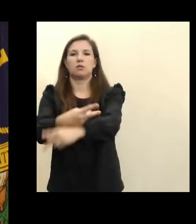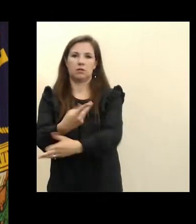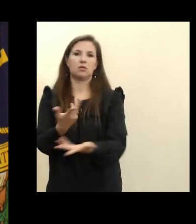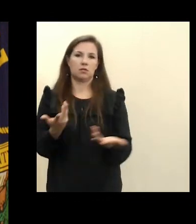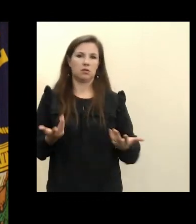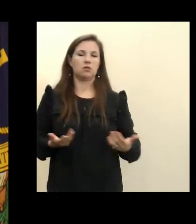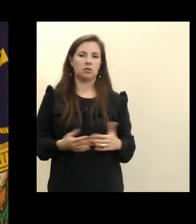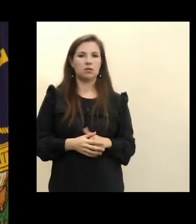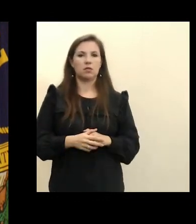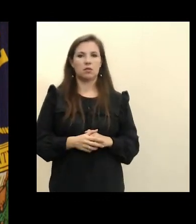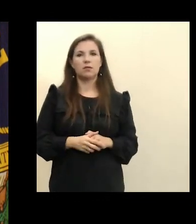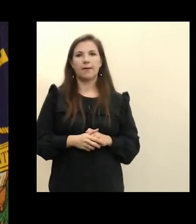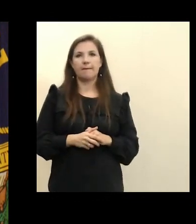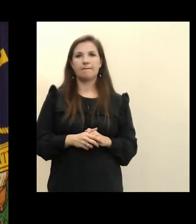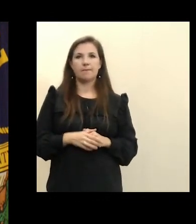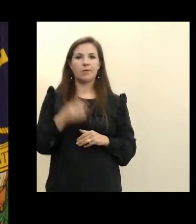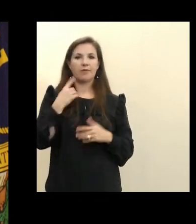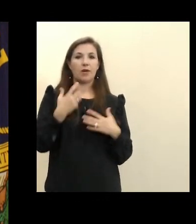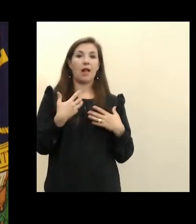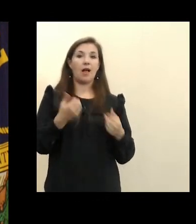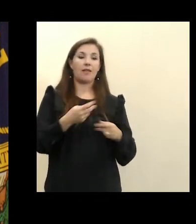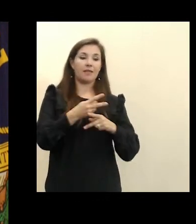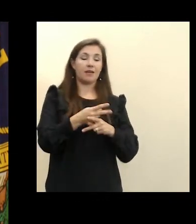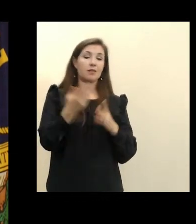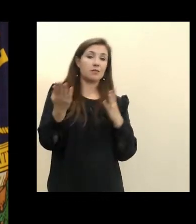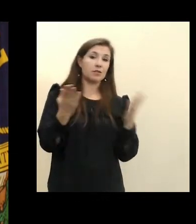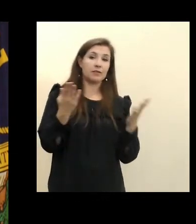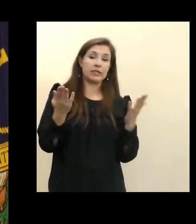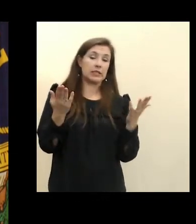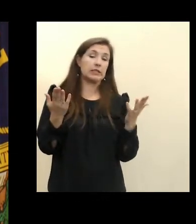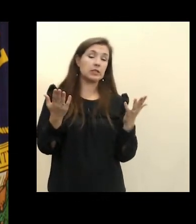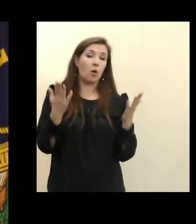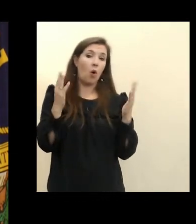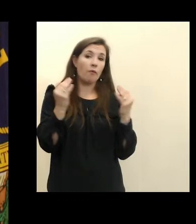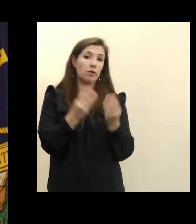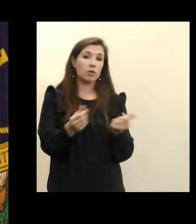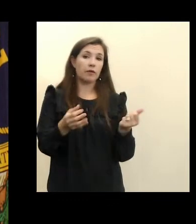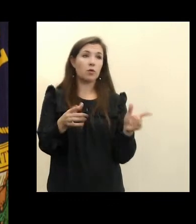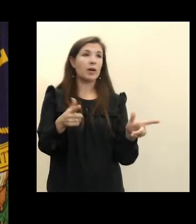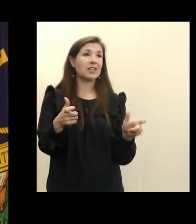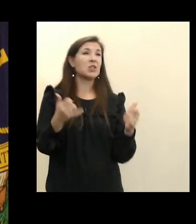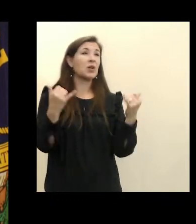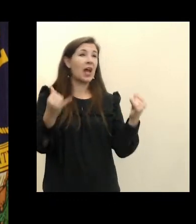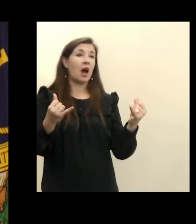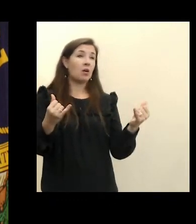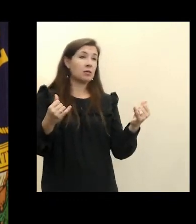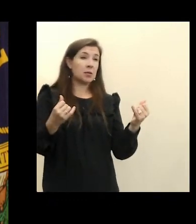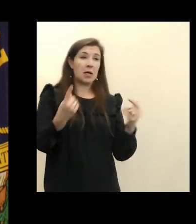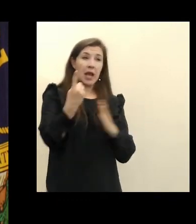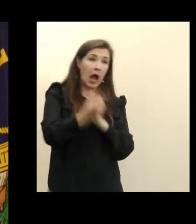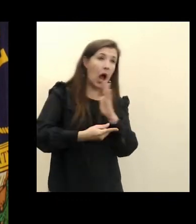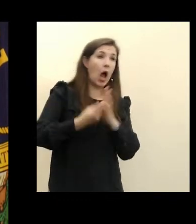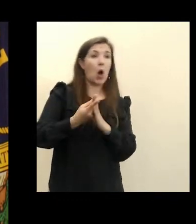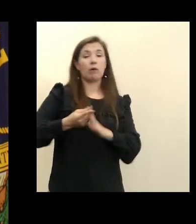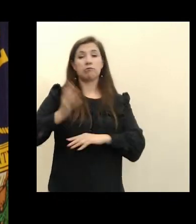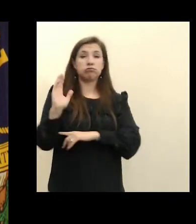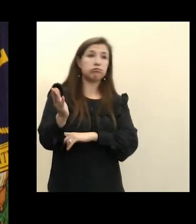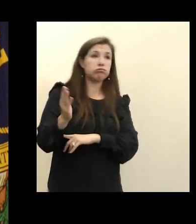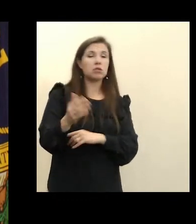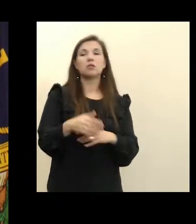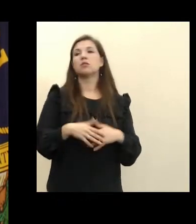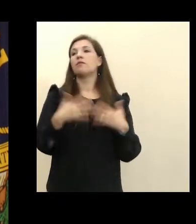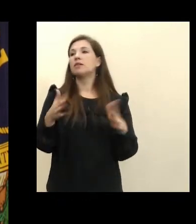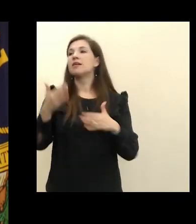is for healthcare services in our community. With that, we've been going for an hour. I want to thank everybody. I want to